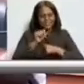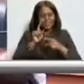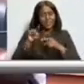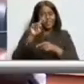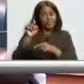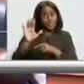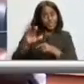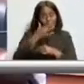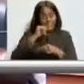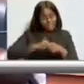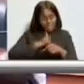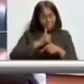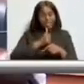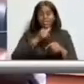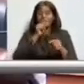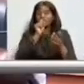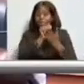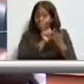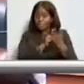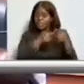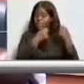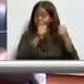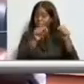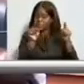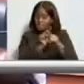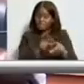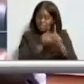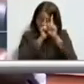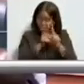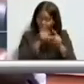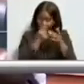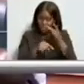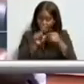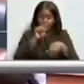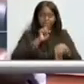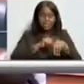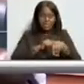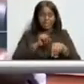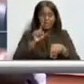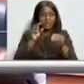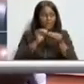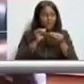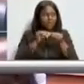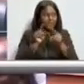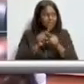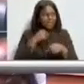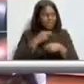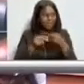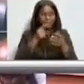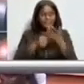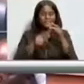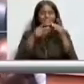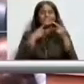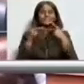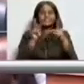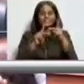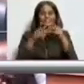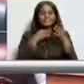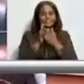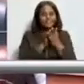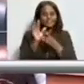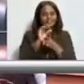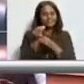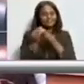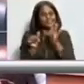remains. Let's put that to a test. The decision at that particular point, was it made in public interest or